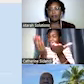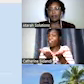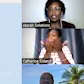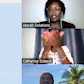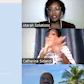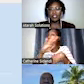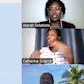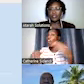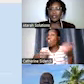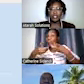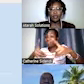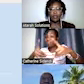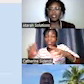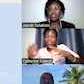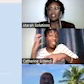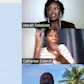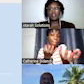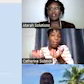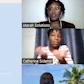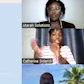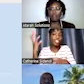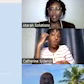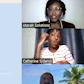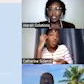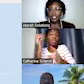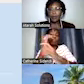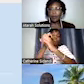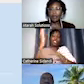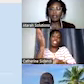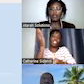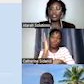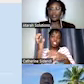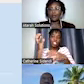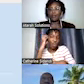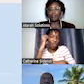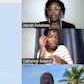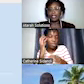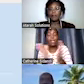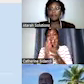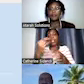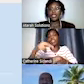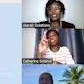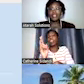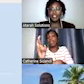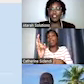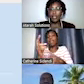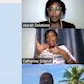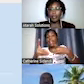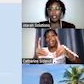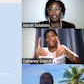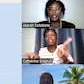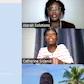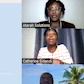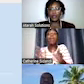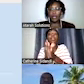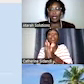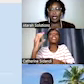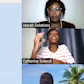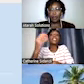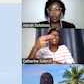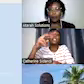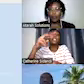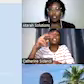courses, business courses, security courses. They also offer HR diploma. They also offer CHRP.